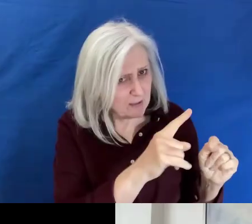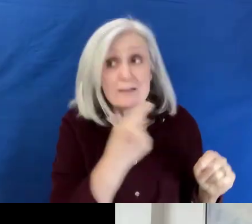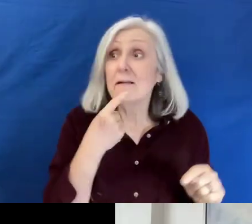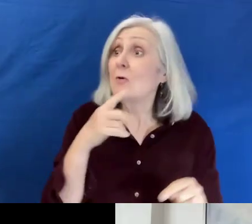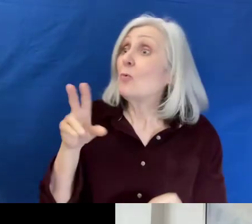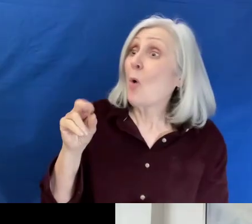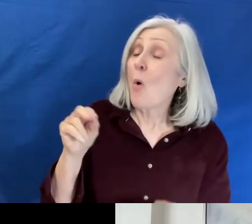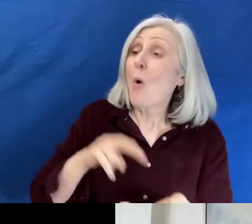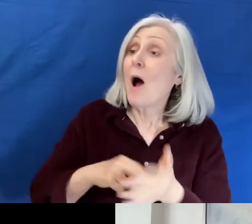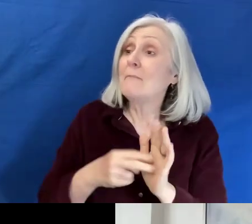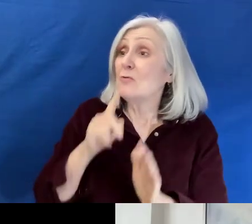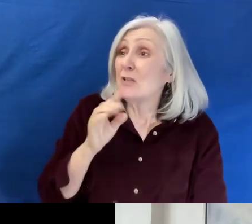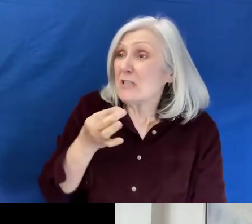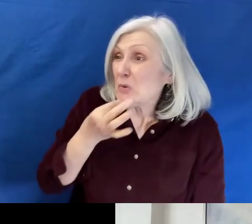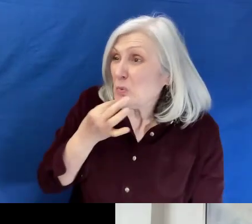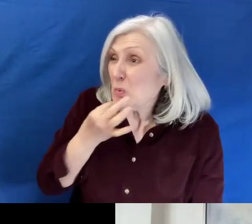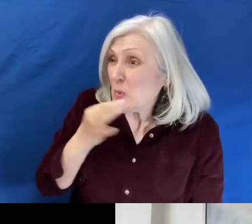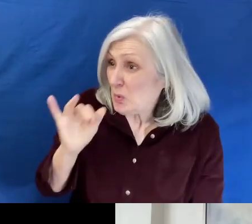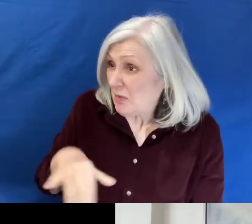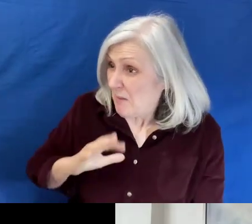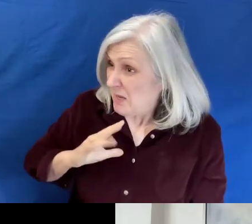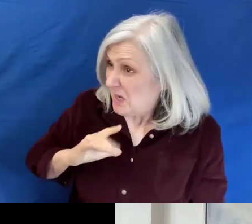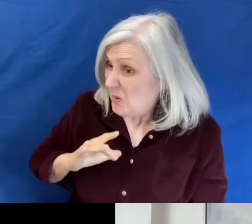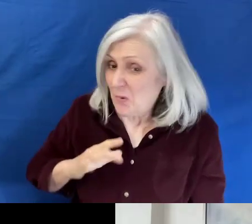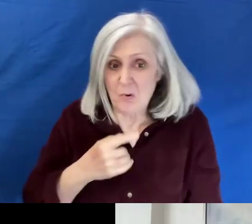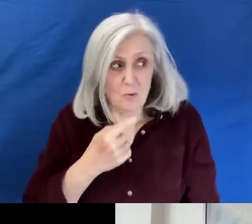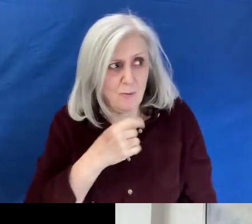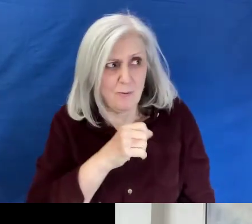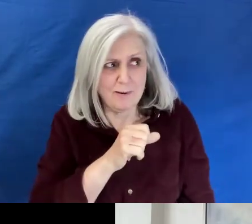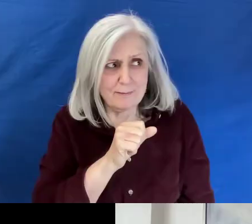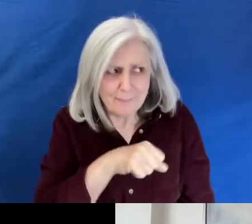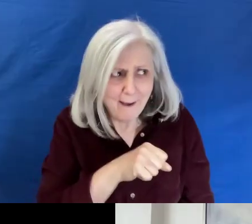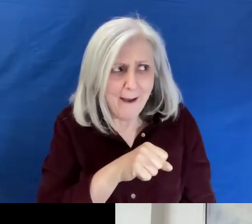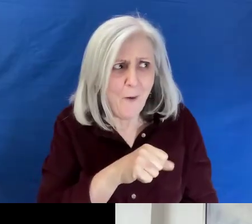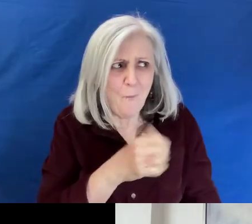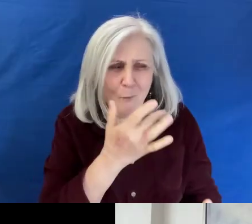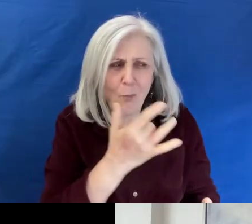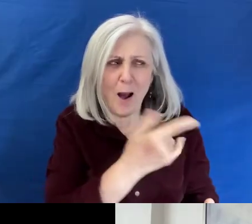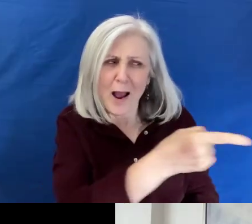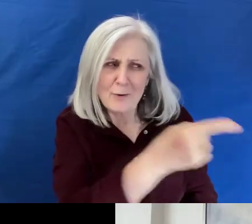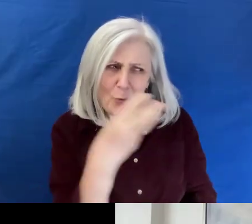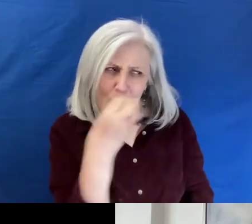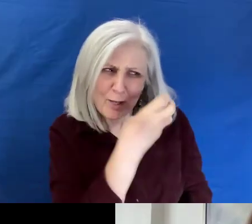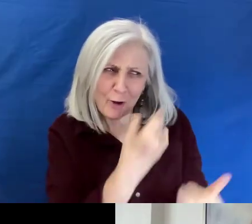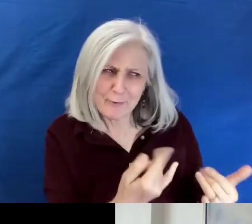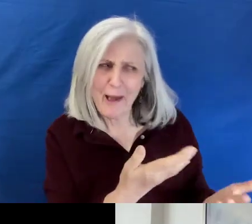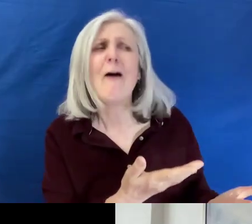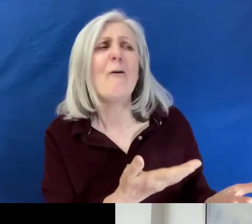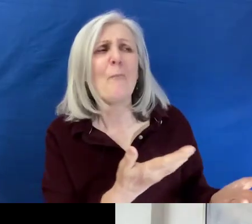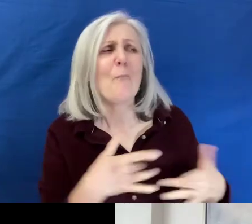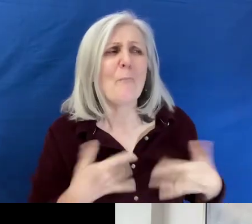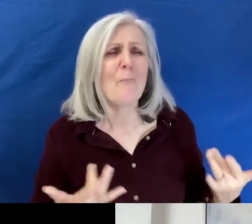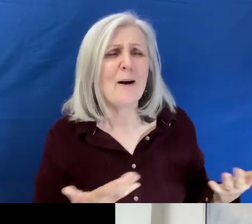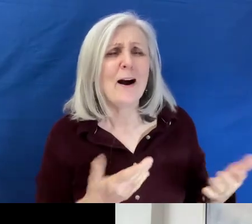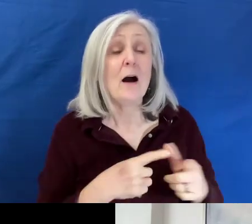like really soon. Wouldn't that be so great? And I was like, yeah, like why are you being weird right now?